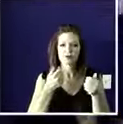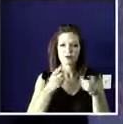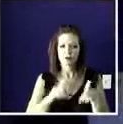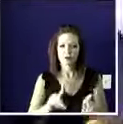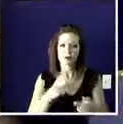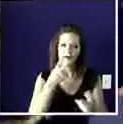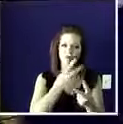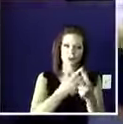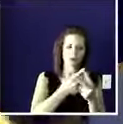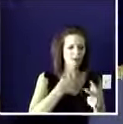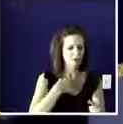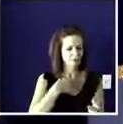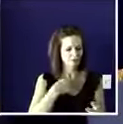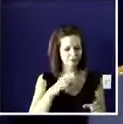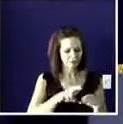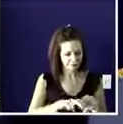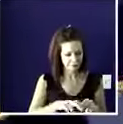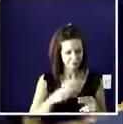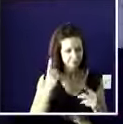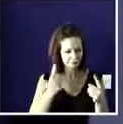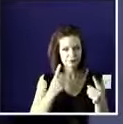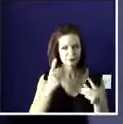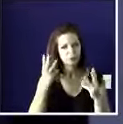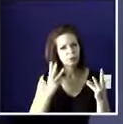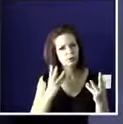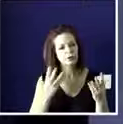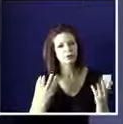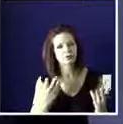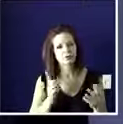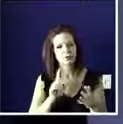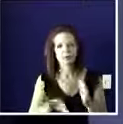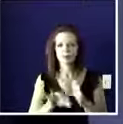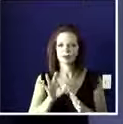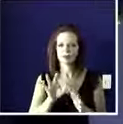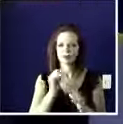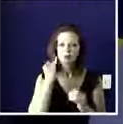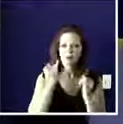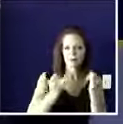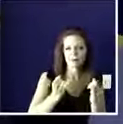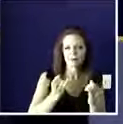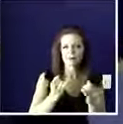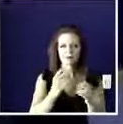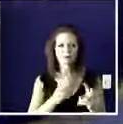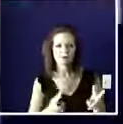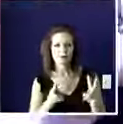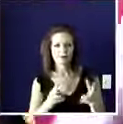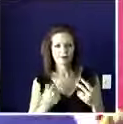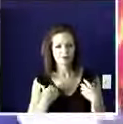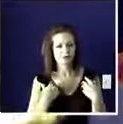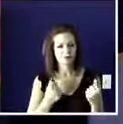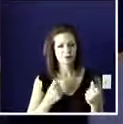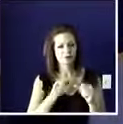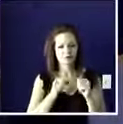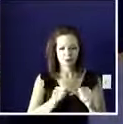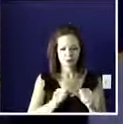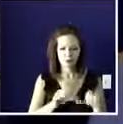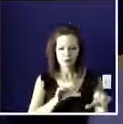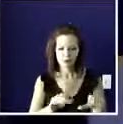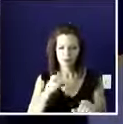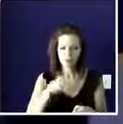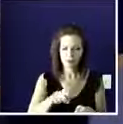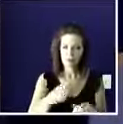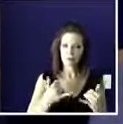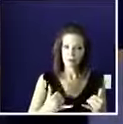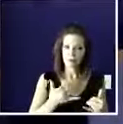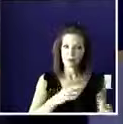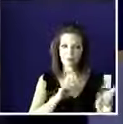would wonder and worry as to where we would find the ideas, the values, the strength to do what is necessary in the present and to